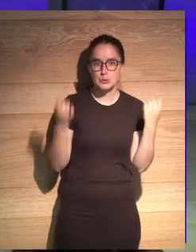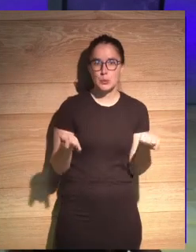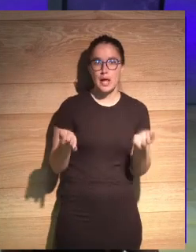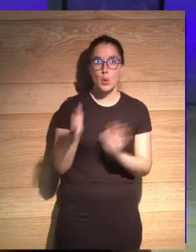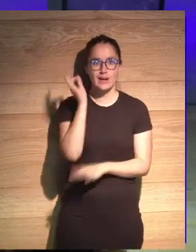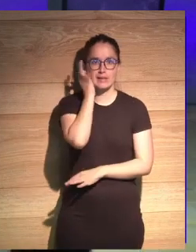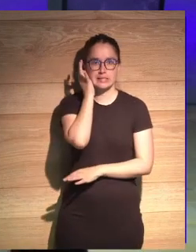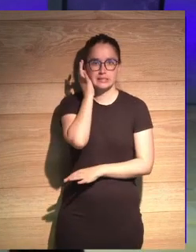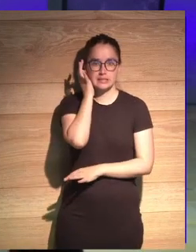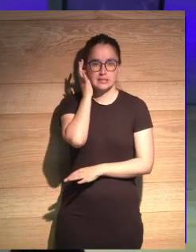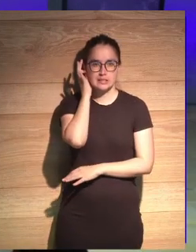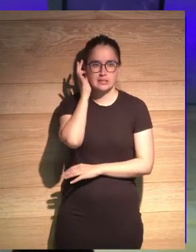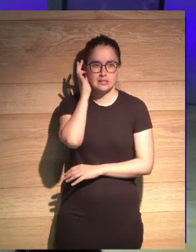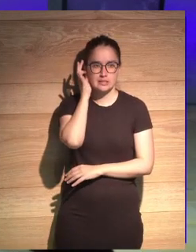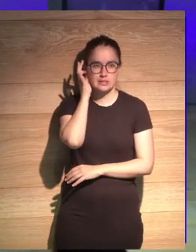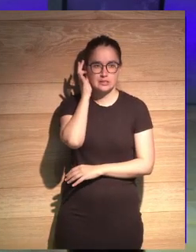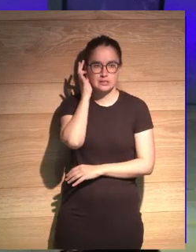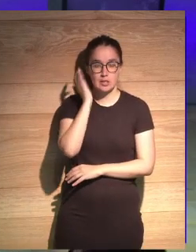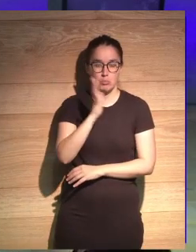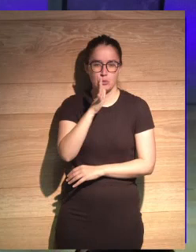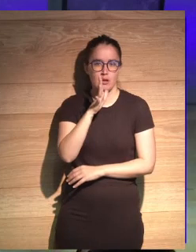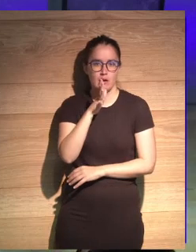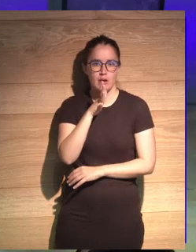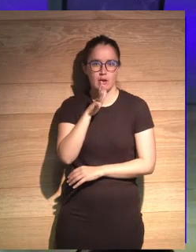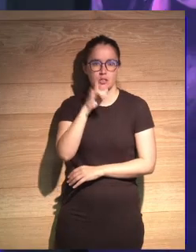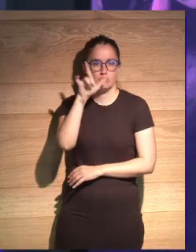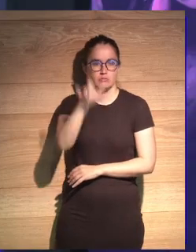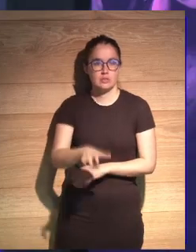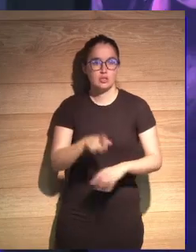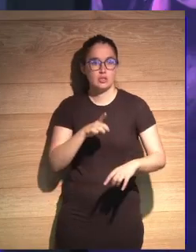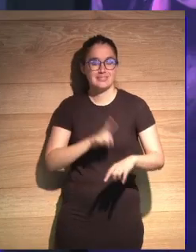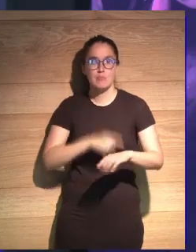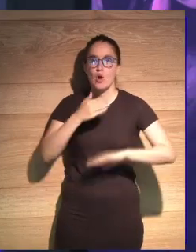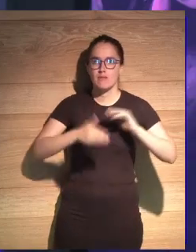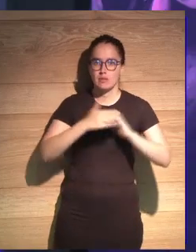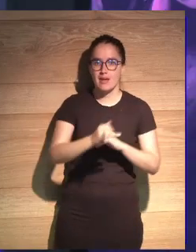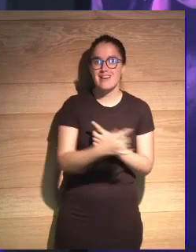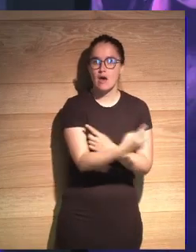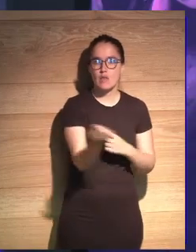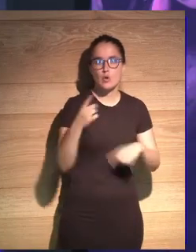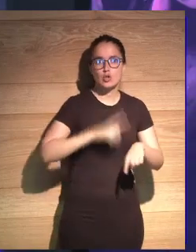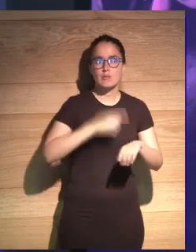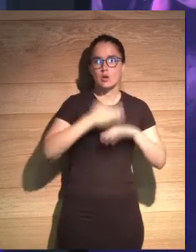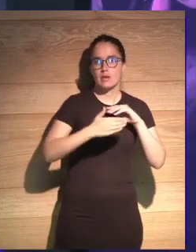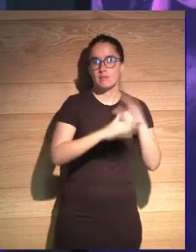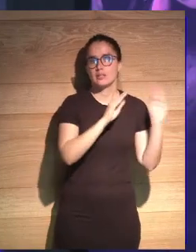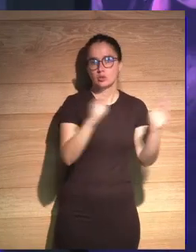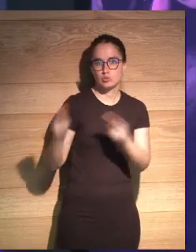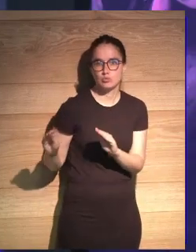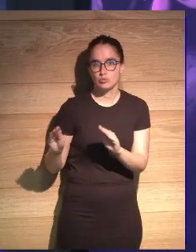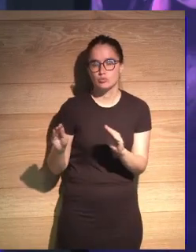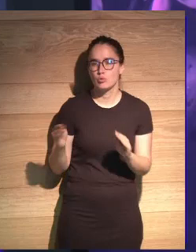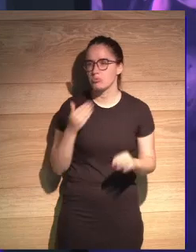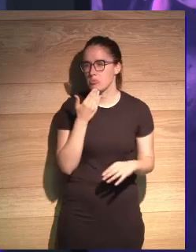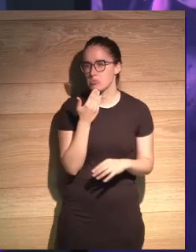anything, and in a natural way, a girl was chosen as the leader. There was a limited time. Each one has a